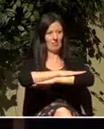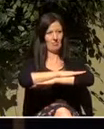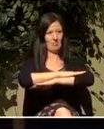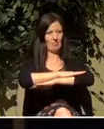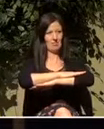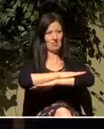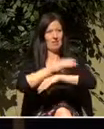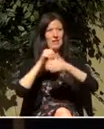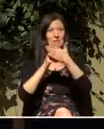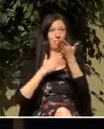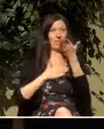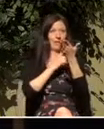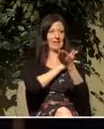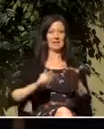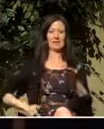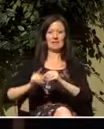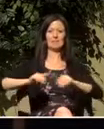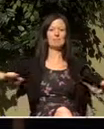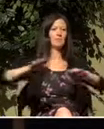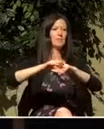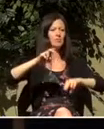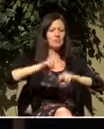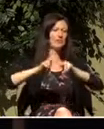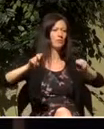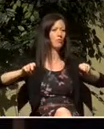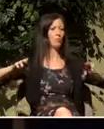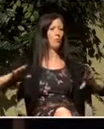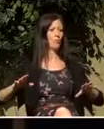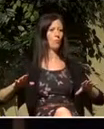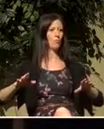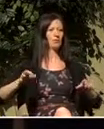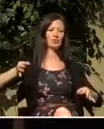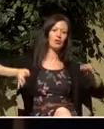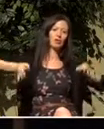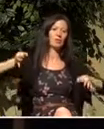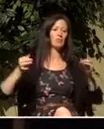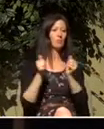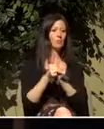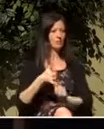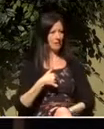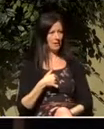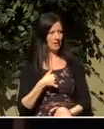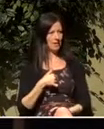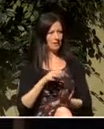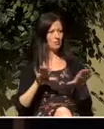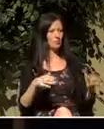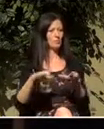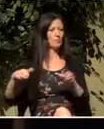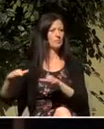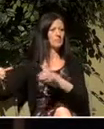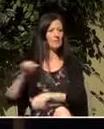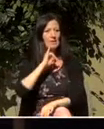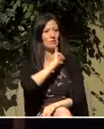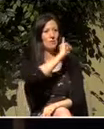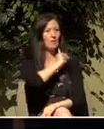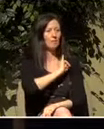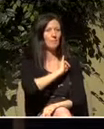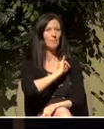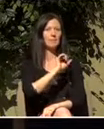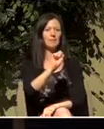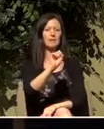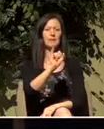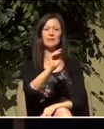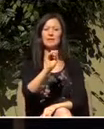sit on thrones, judging the 12 tribes of Israel. Simon, Simon, Satan